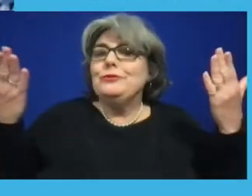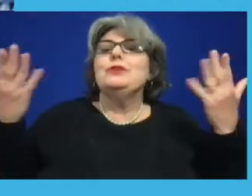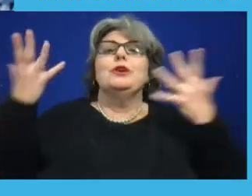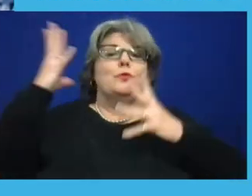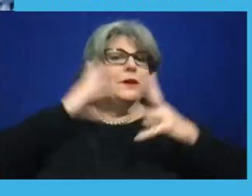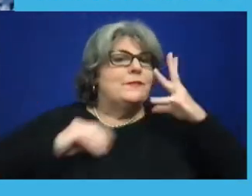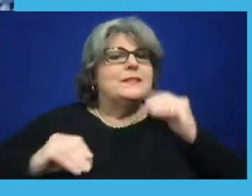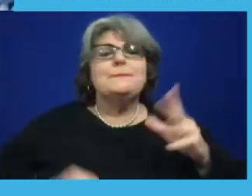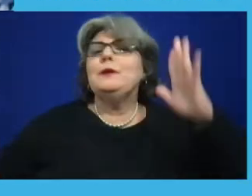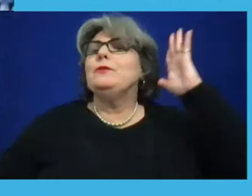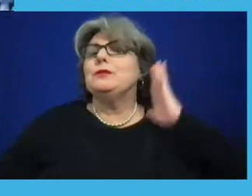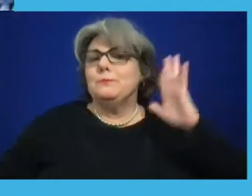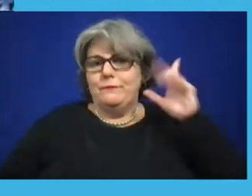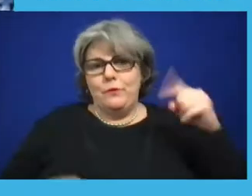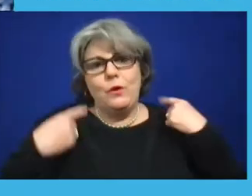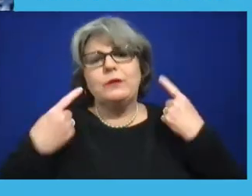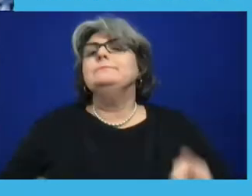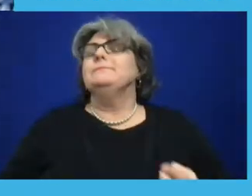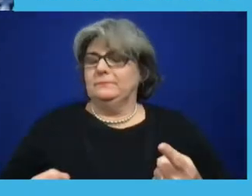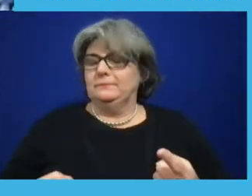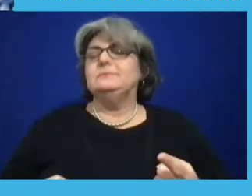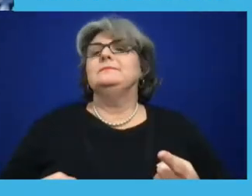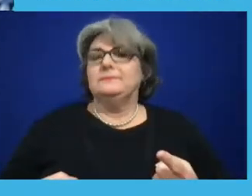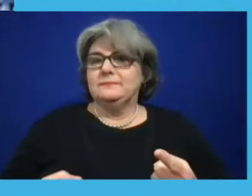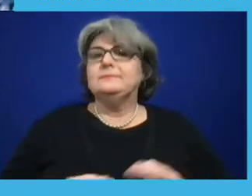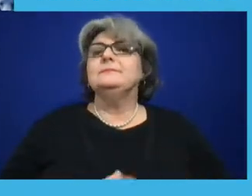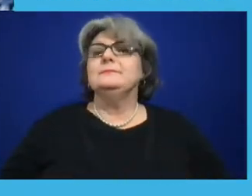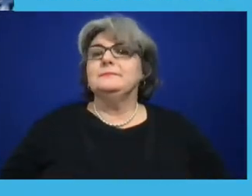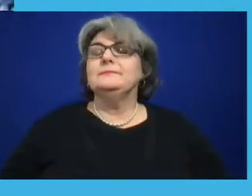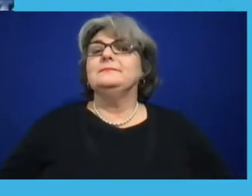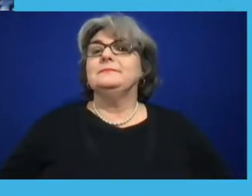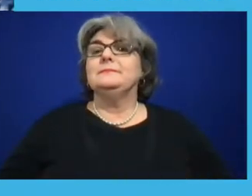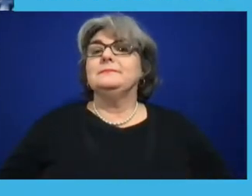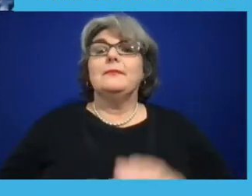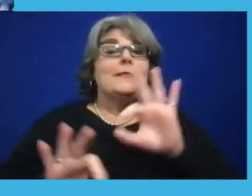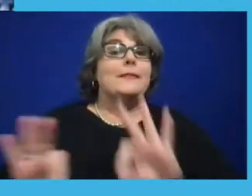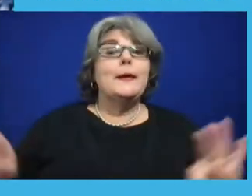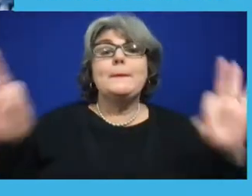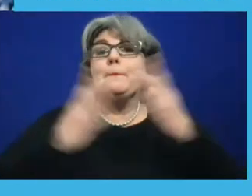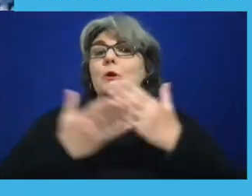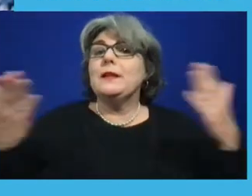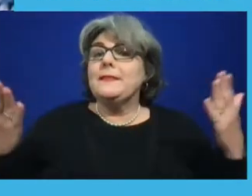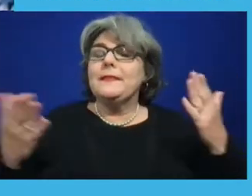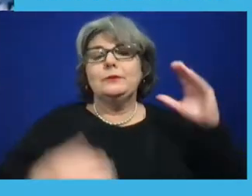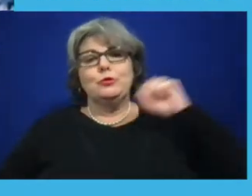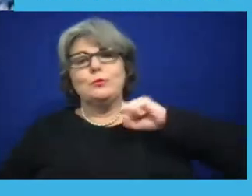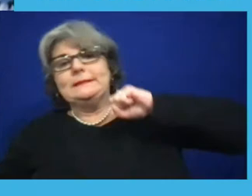These are tough times. The good news, though, is we've been through tough times before.